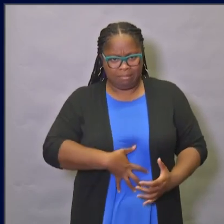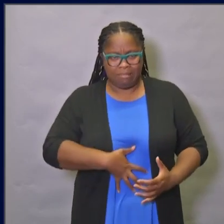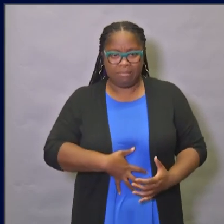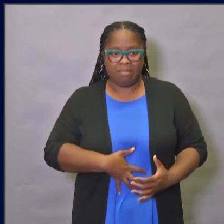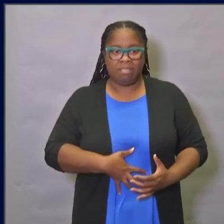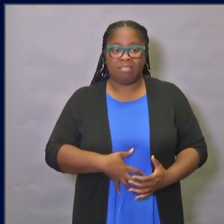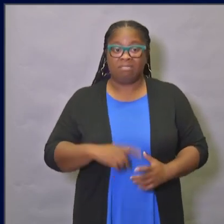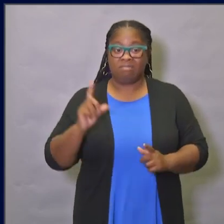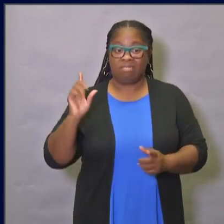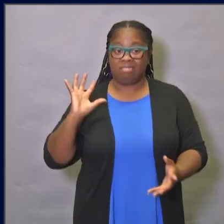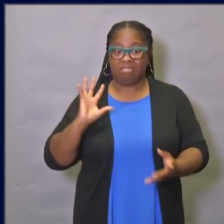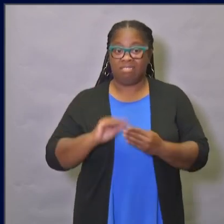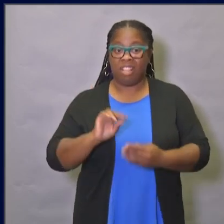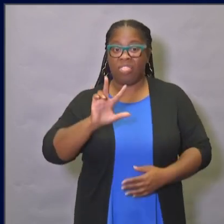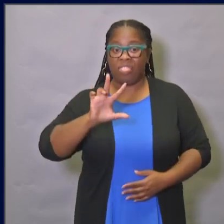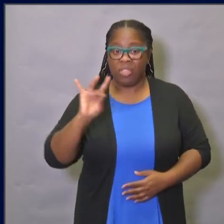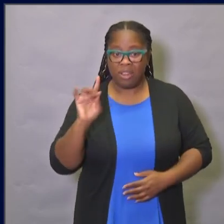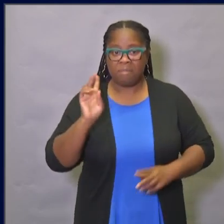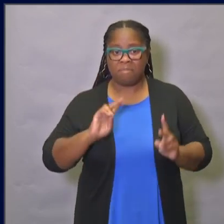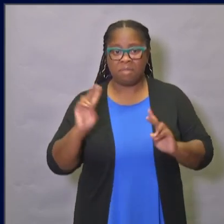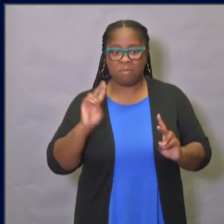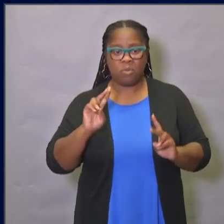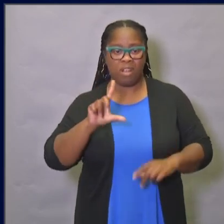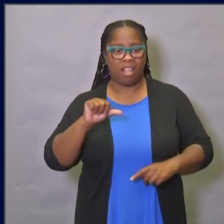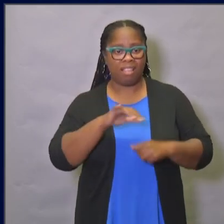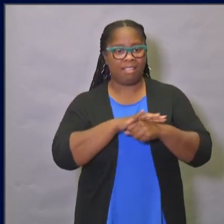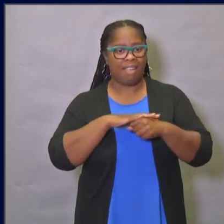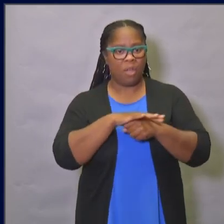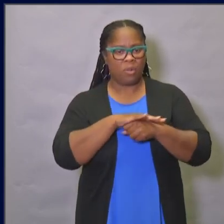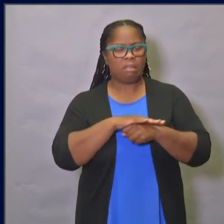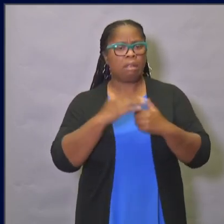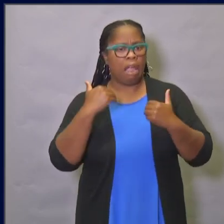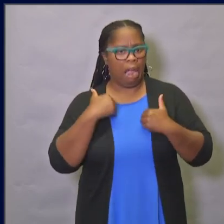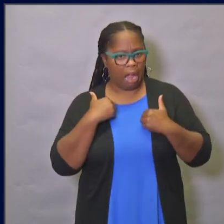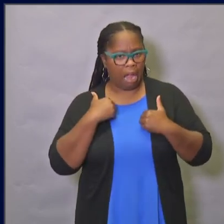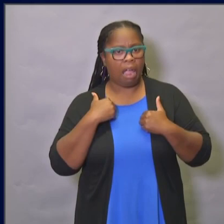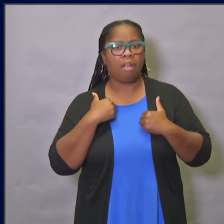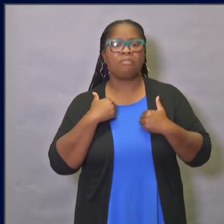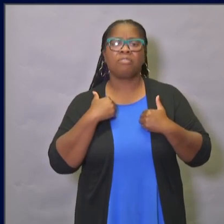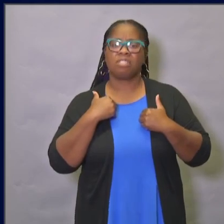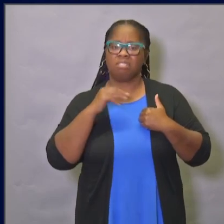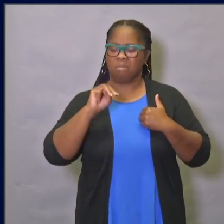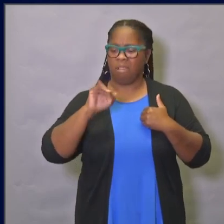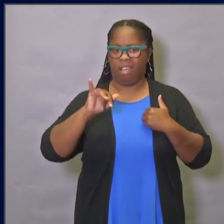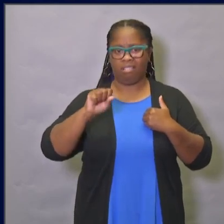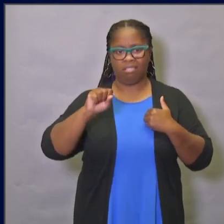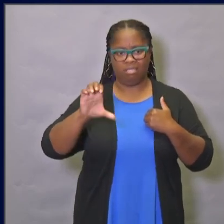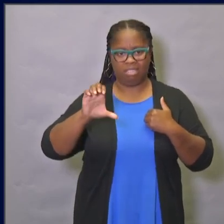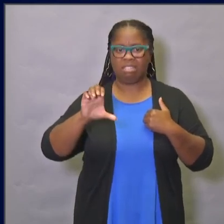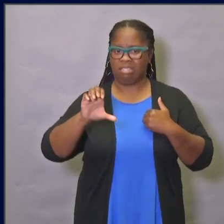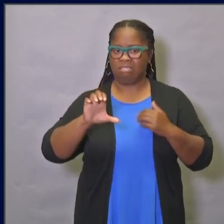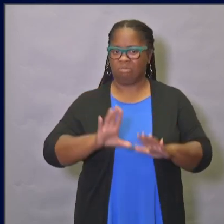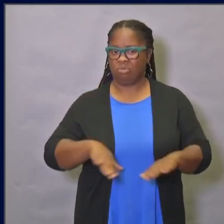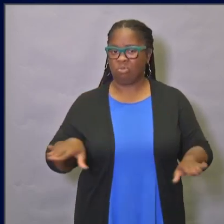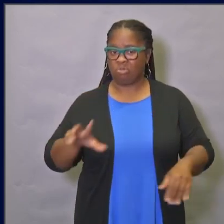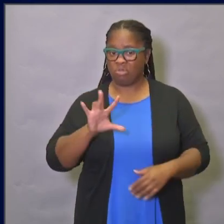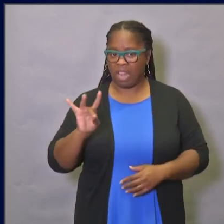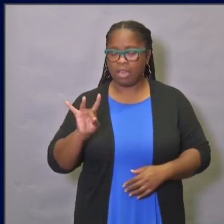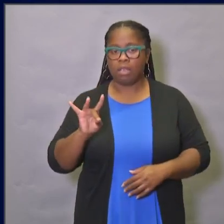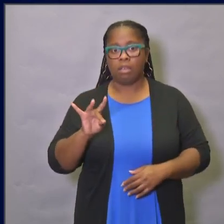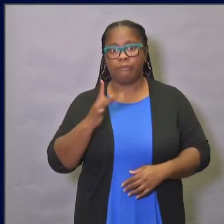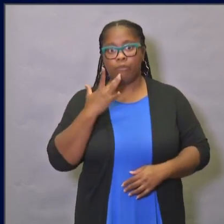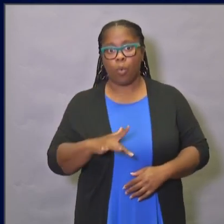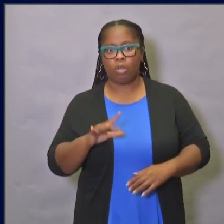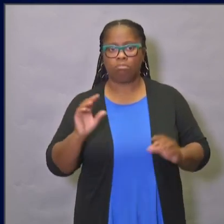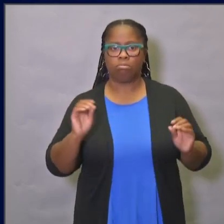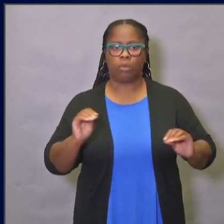LA County, and I'm relieved to report that we have not had any MIS-C related deaths here across